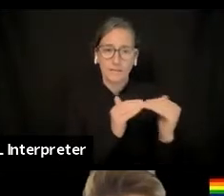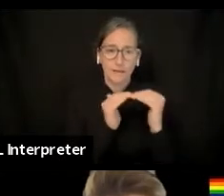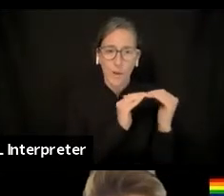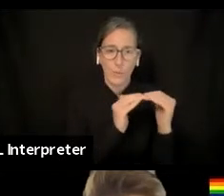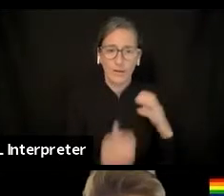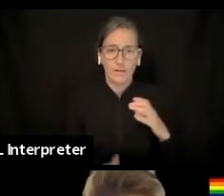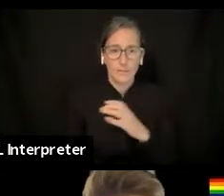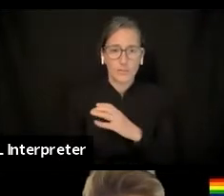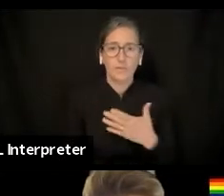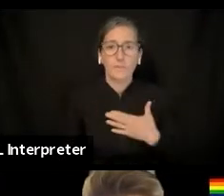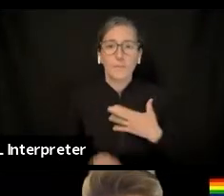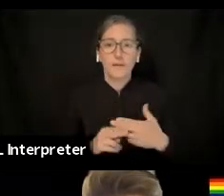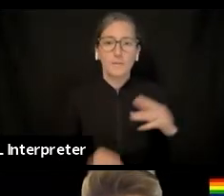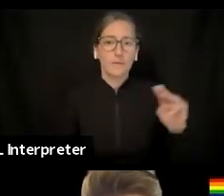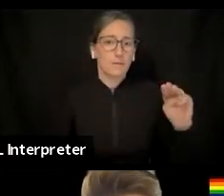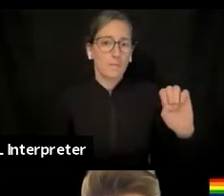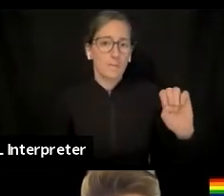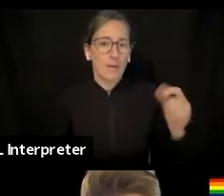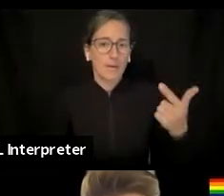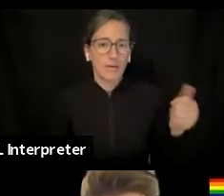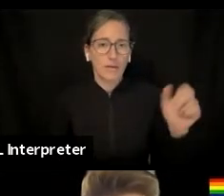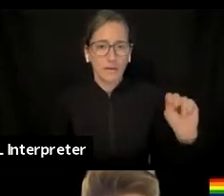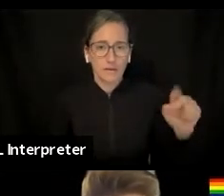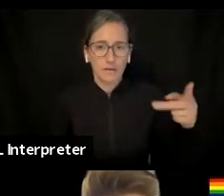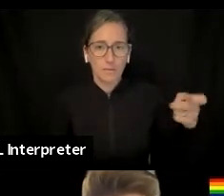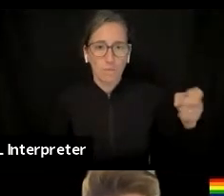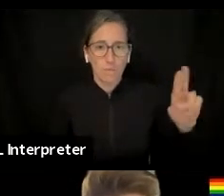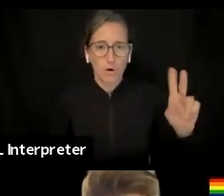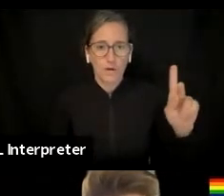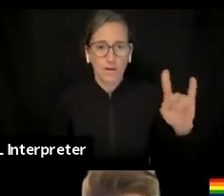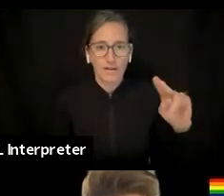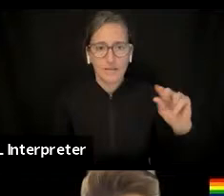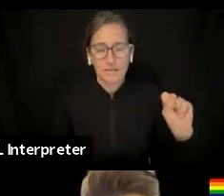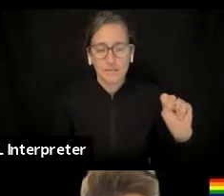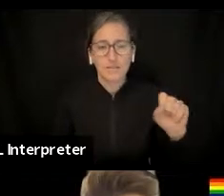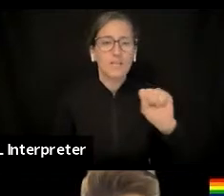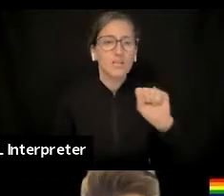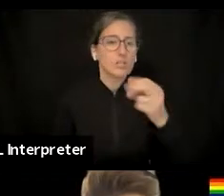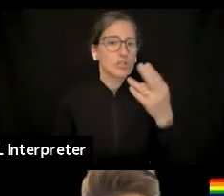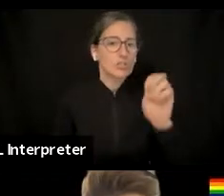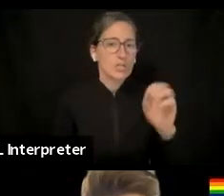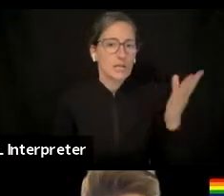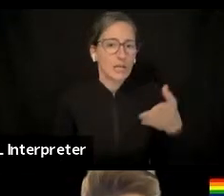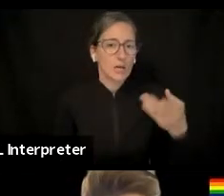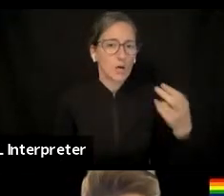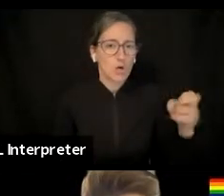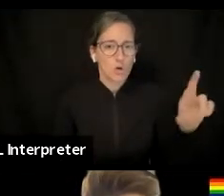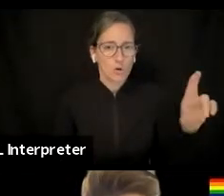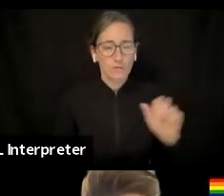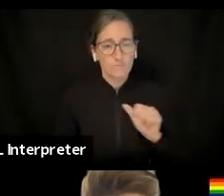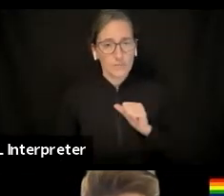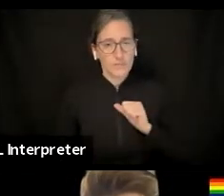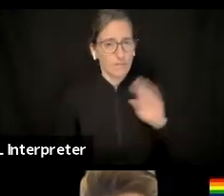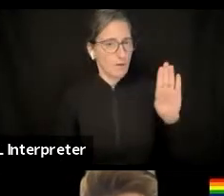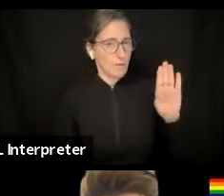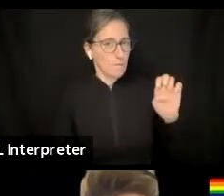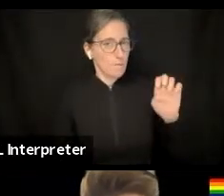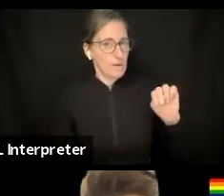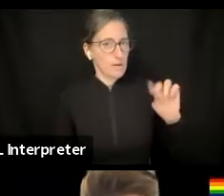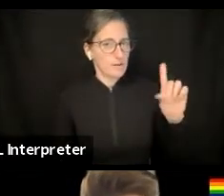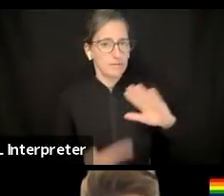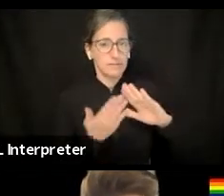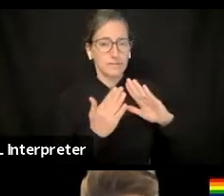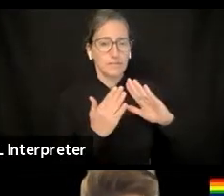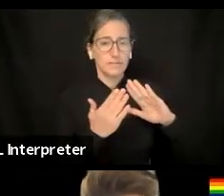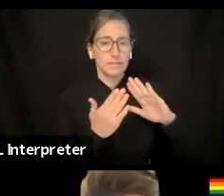is Megan Perkins. My pronouns are she, her, and I am a Bend City Councilor. And I am the liaison to this